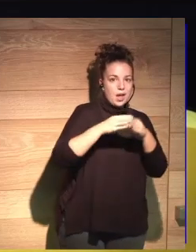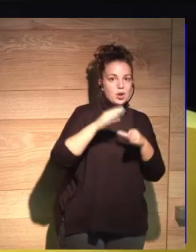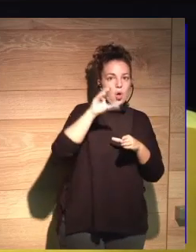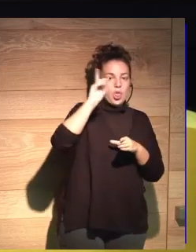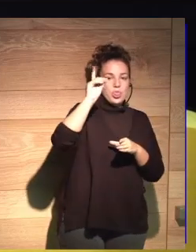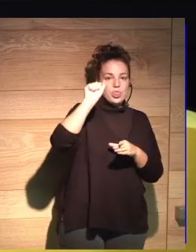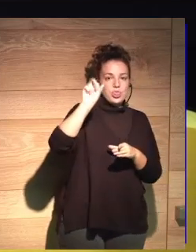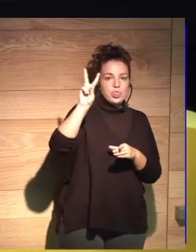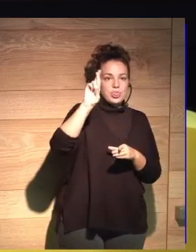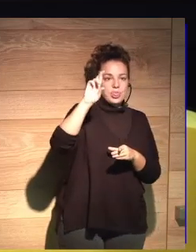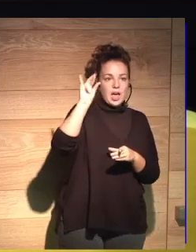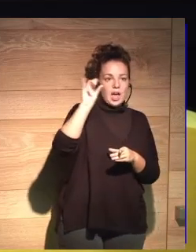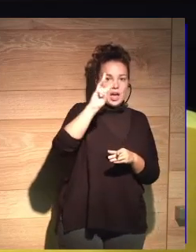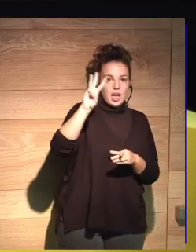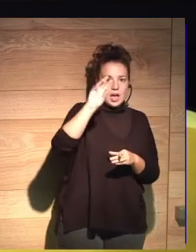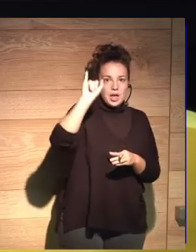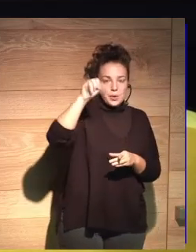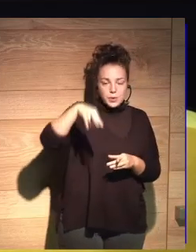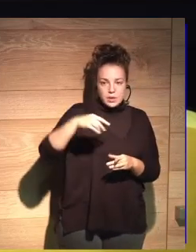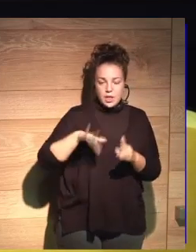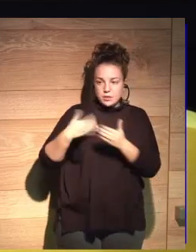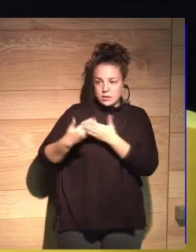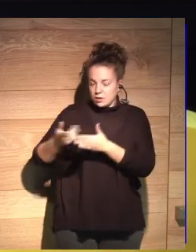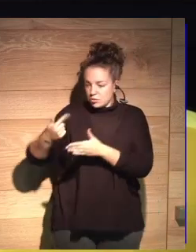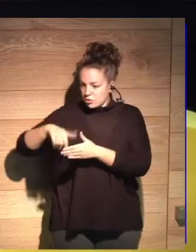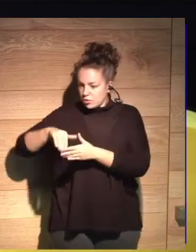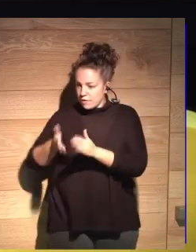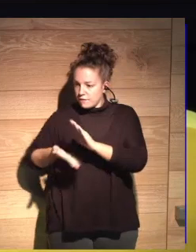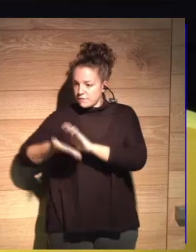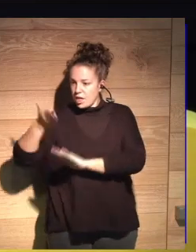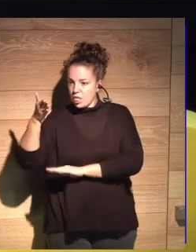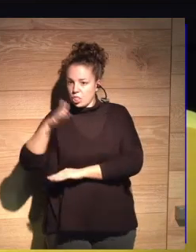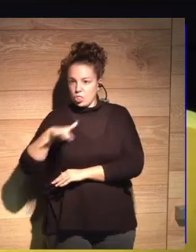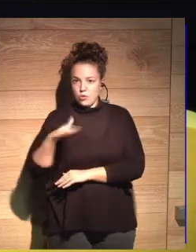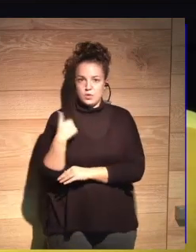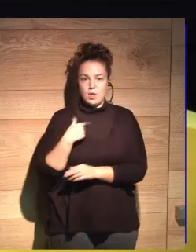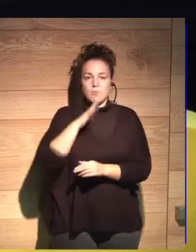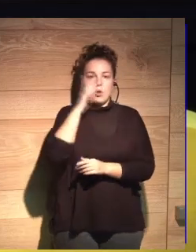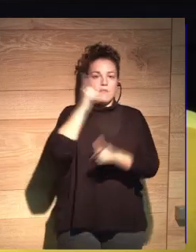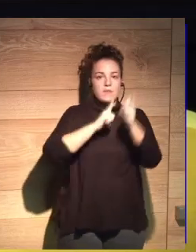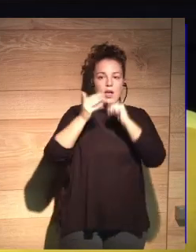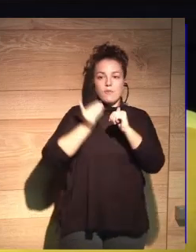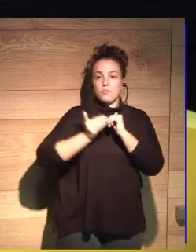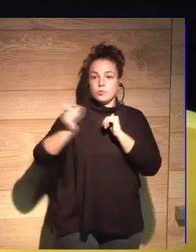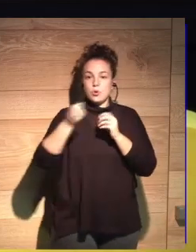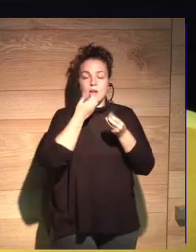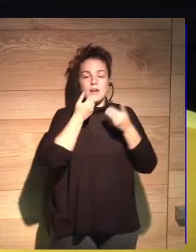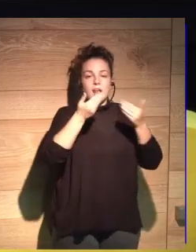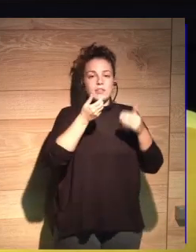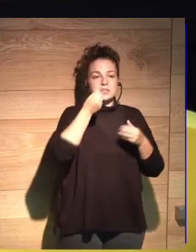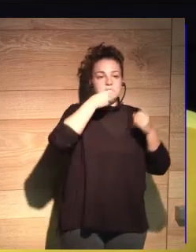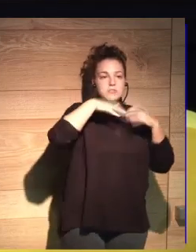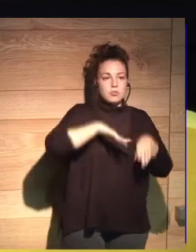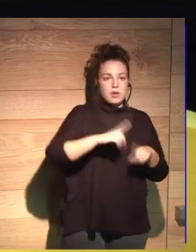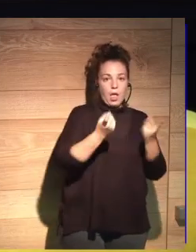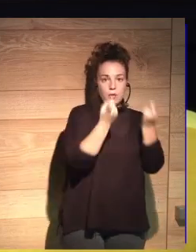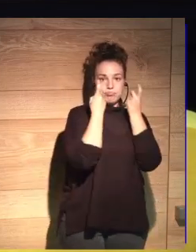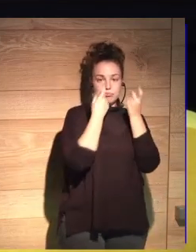boat to where we are going. So traveling to the future through what history teaches us